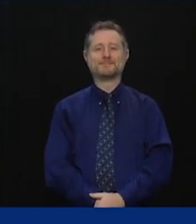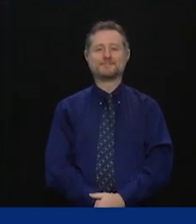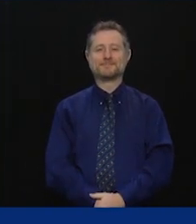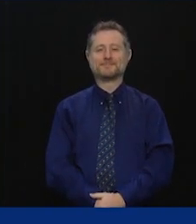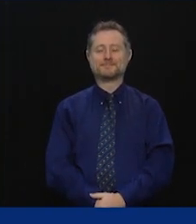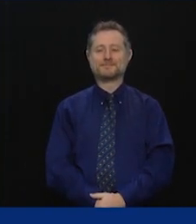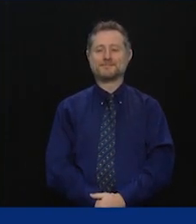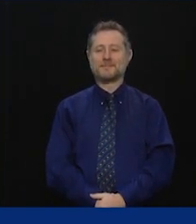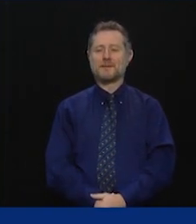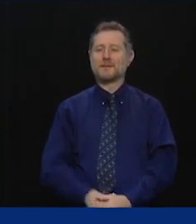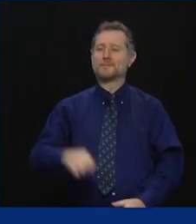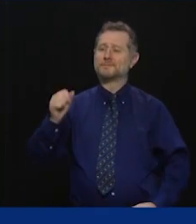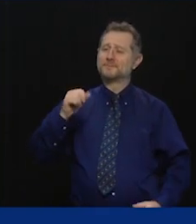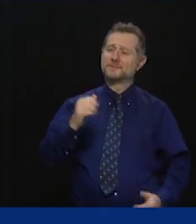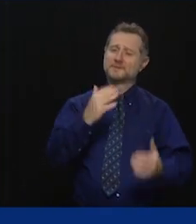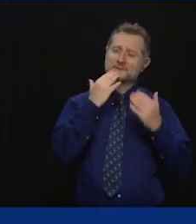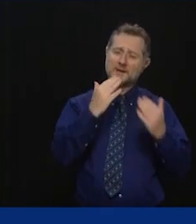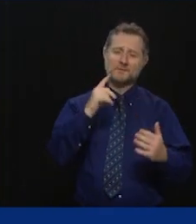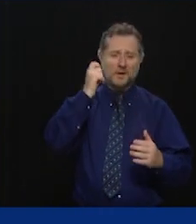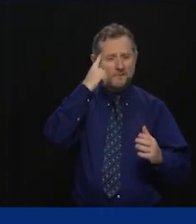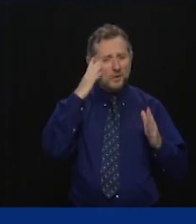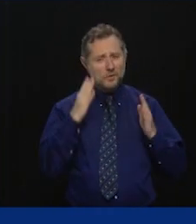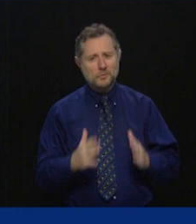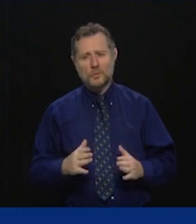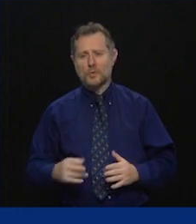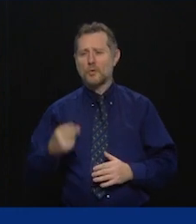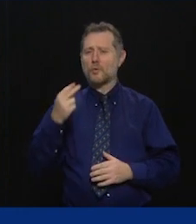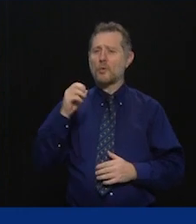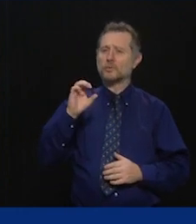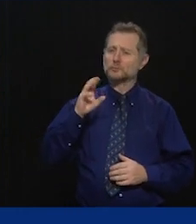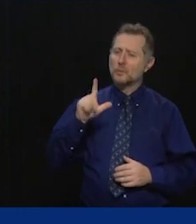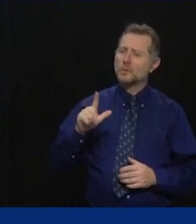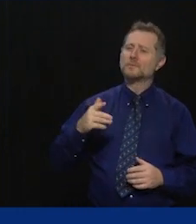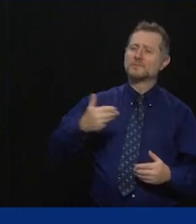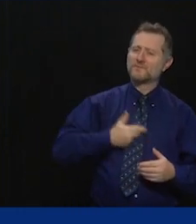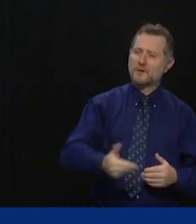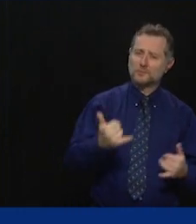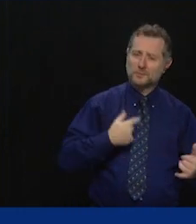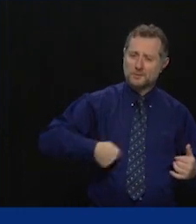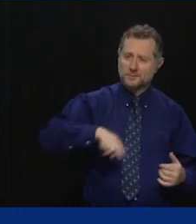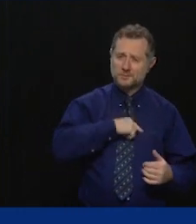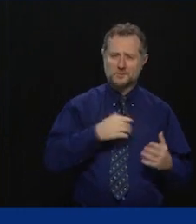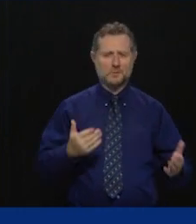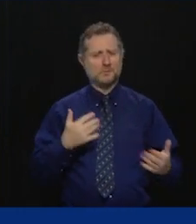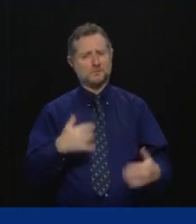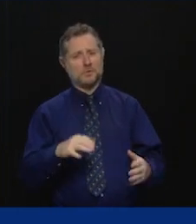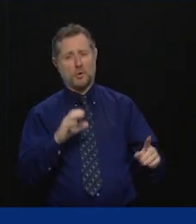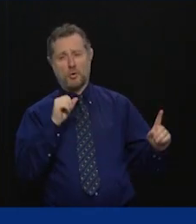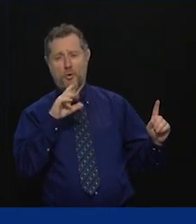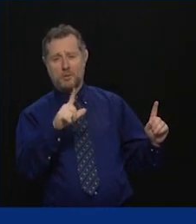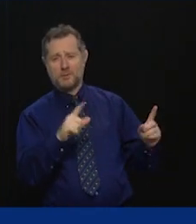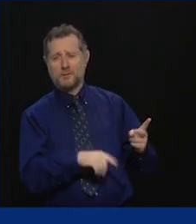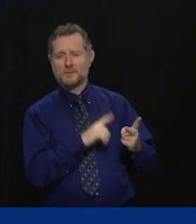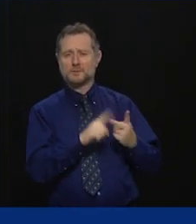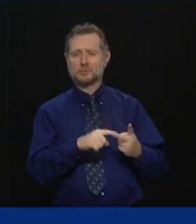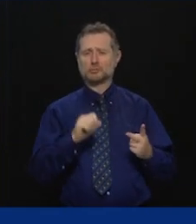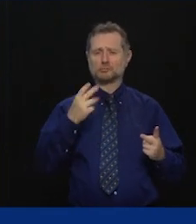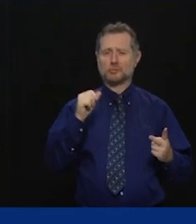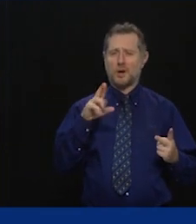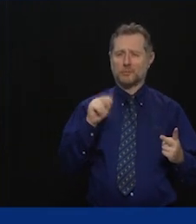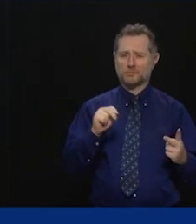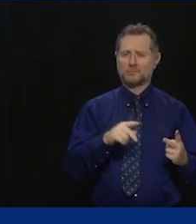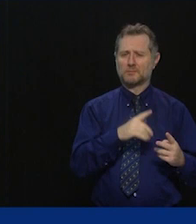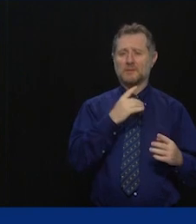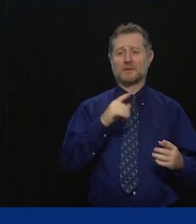Just want to thank Governor Hochul for having us here today. I think Carl and Sean said it right. On behalf of the Jets, we just